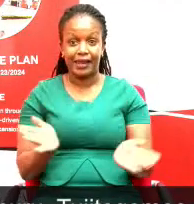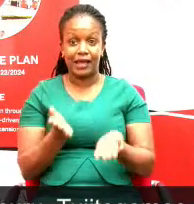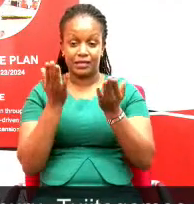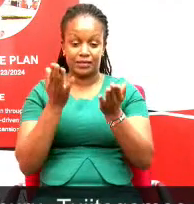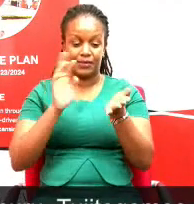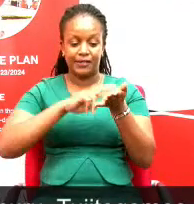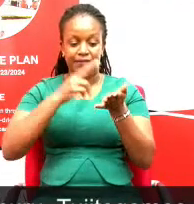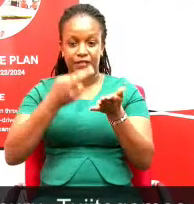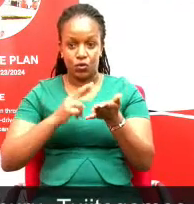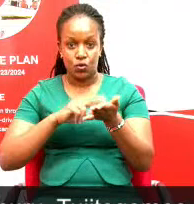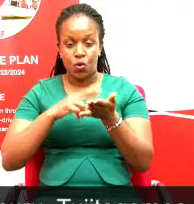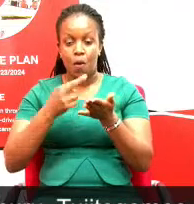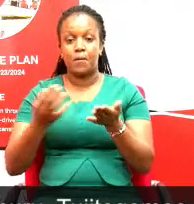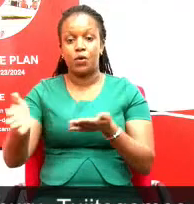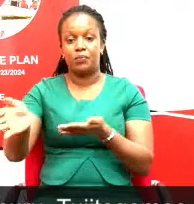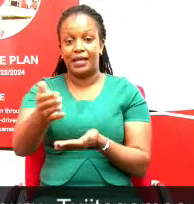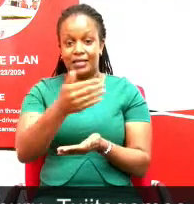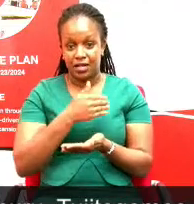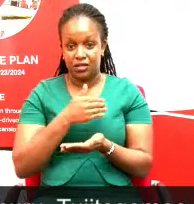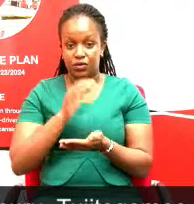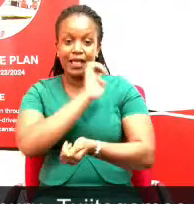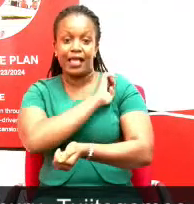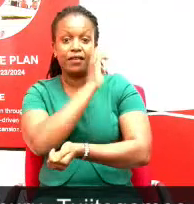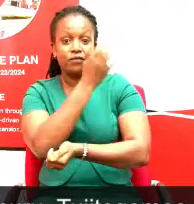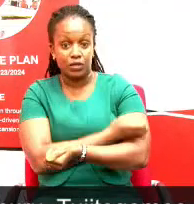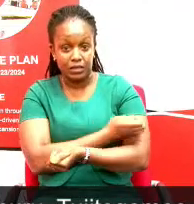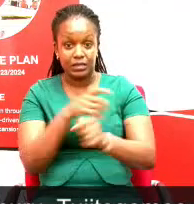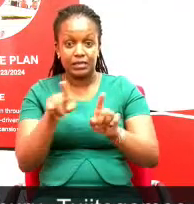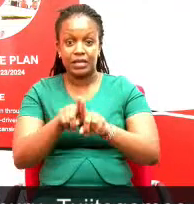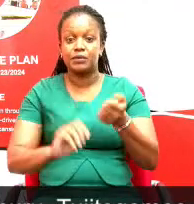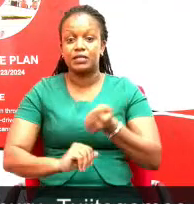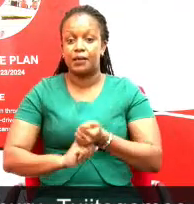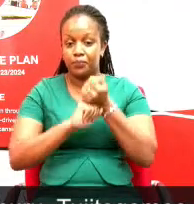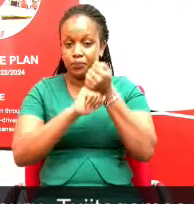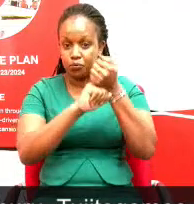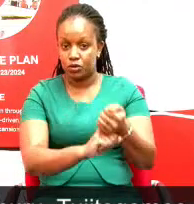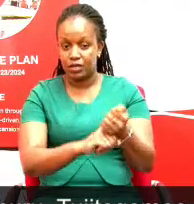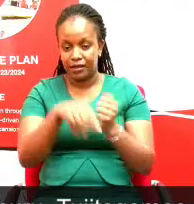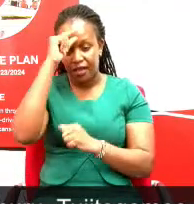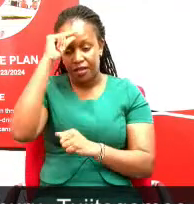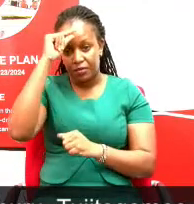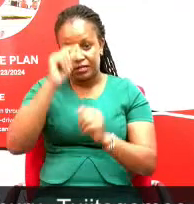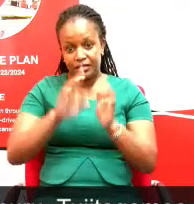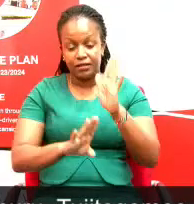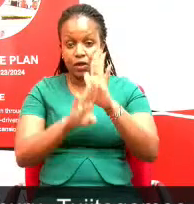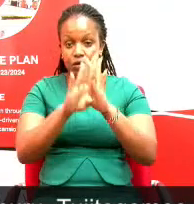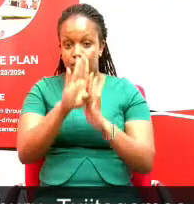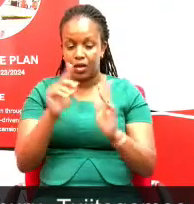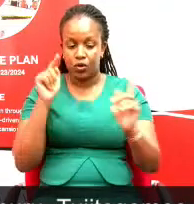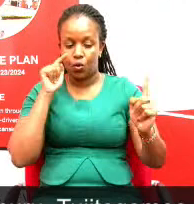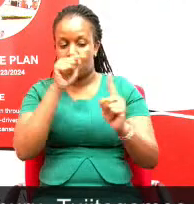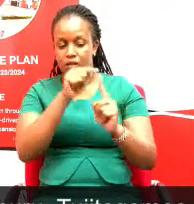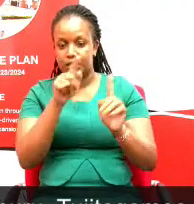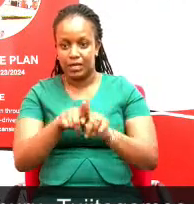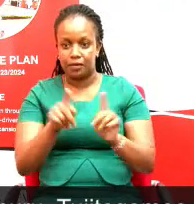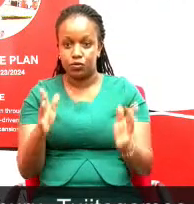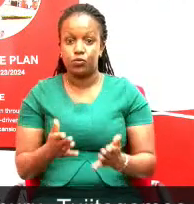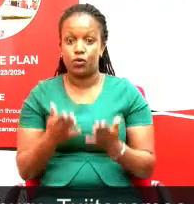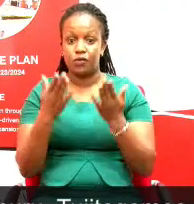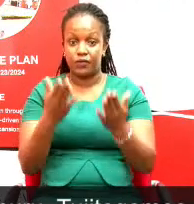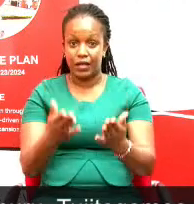of revenue mobilization efforts in support of the government development goals and to